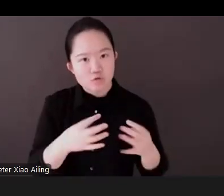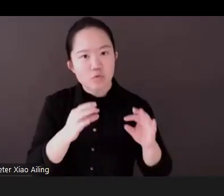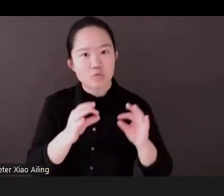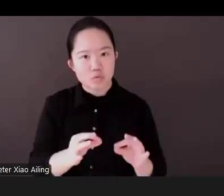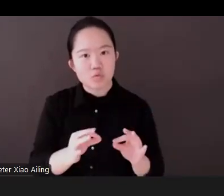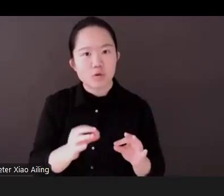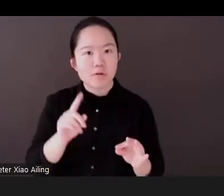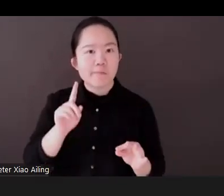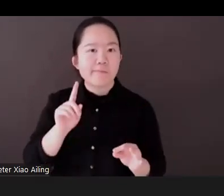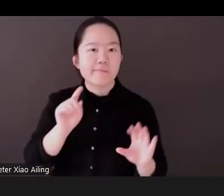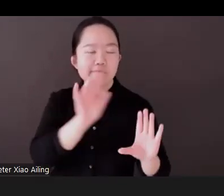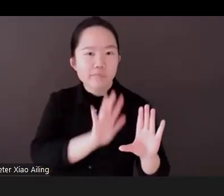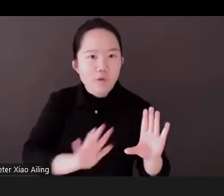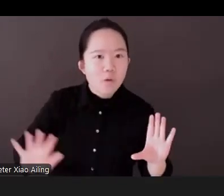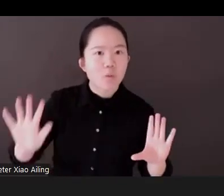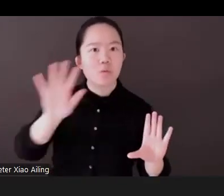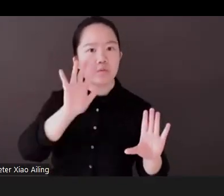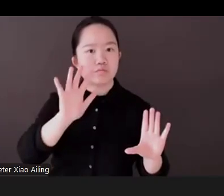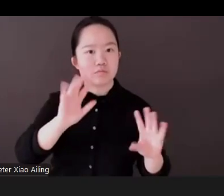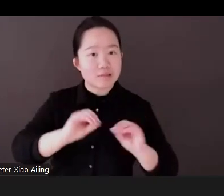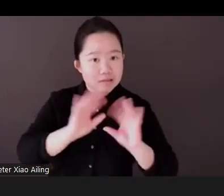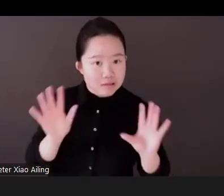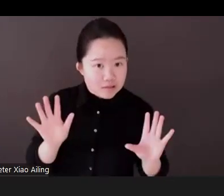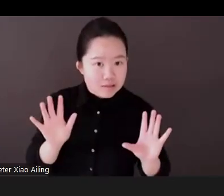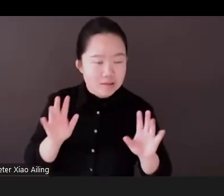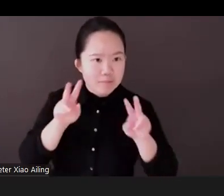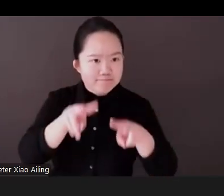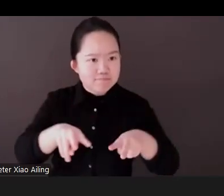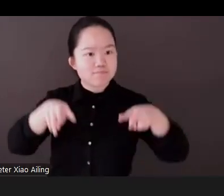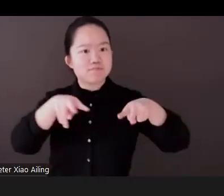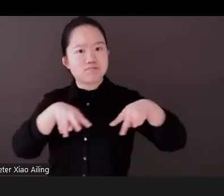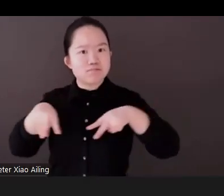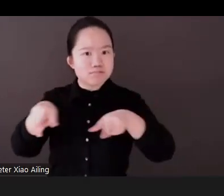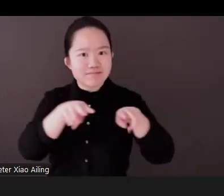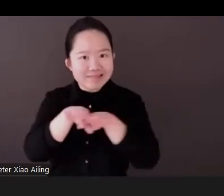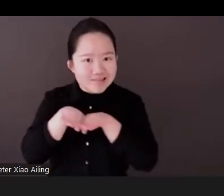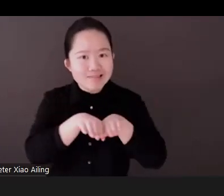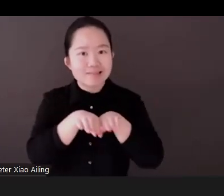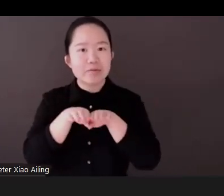these authorities can proceed their own